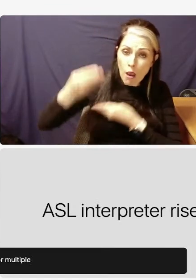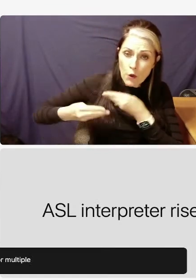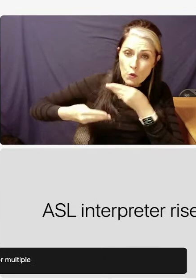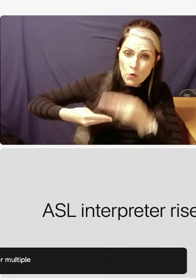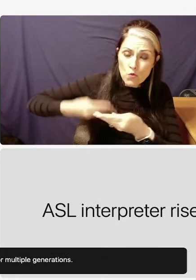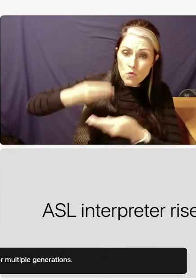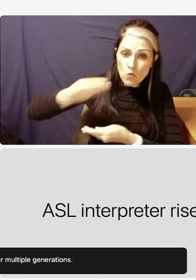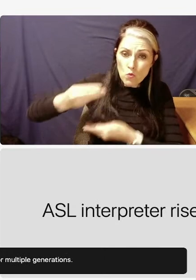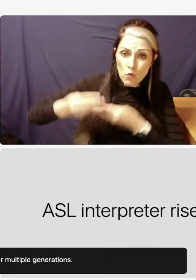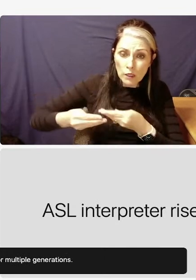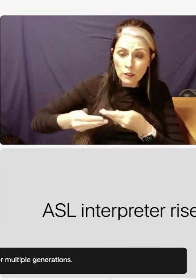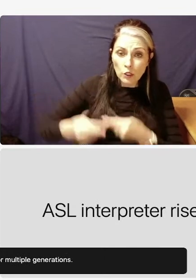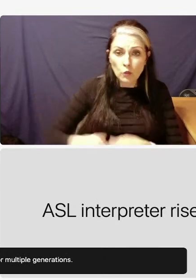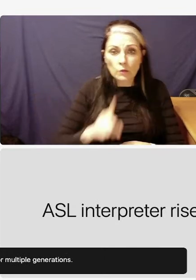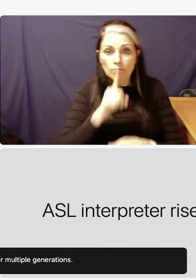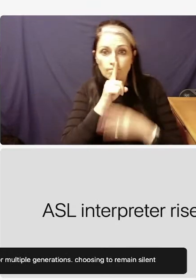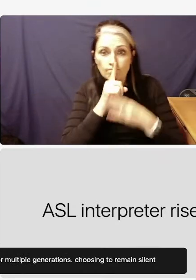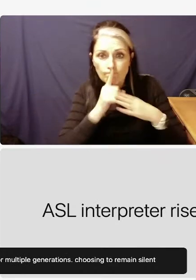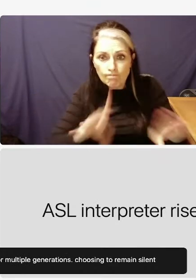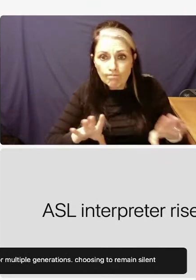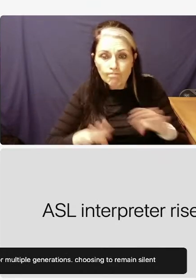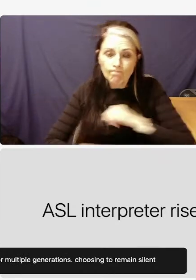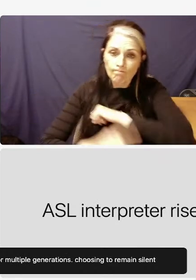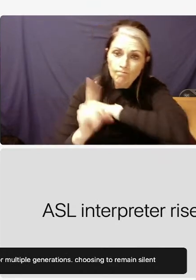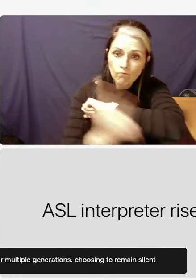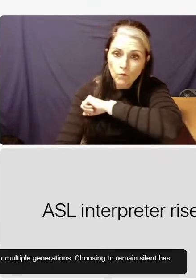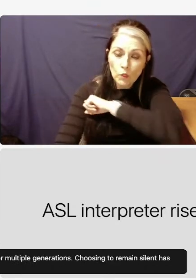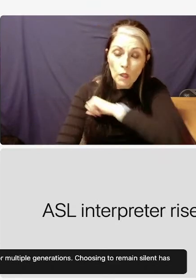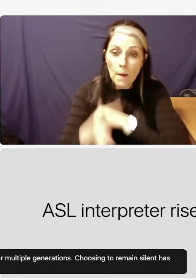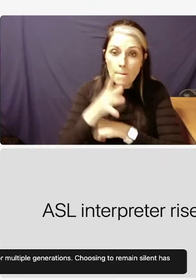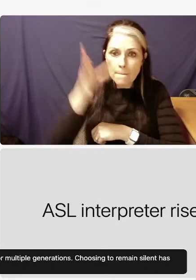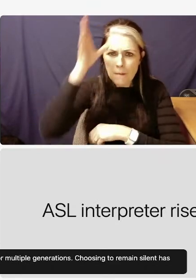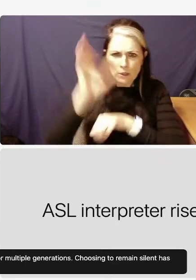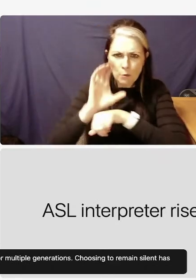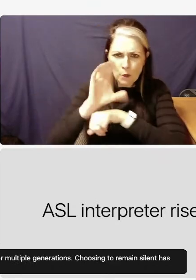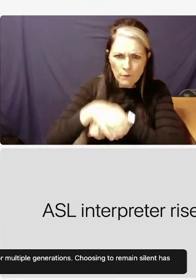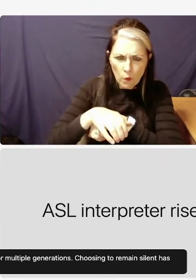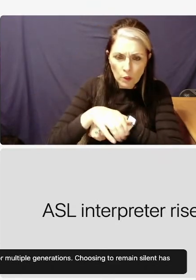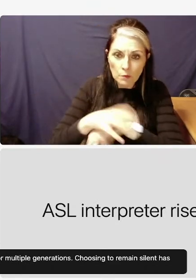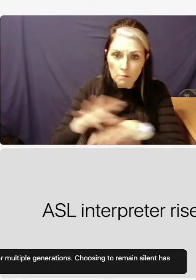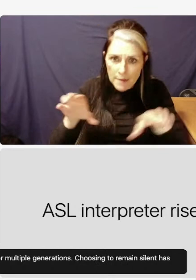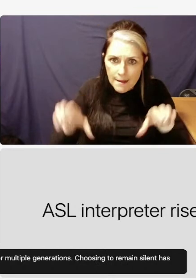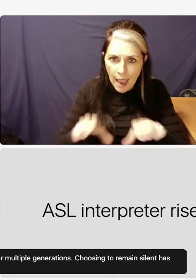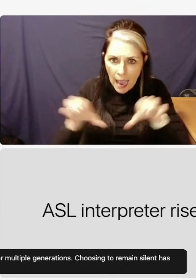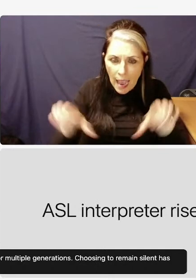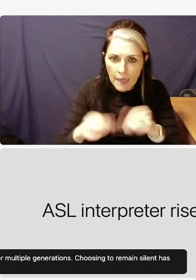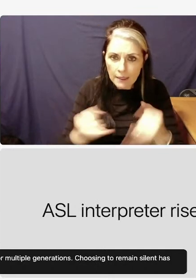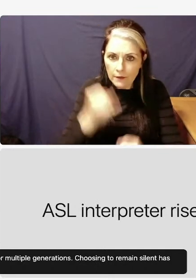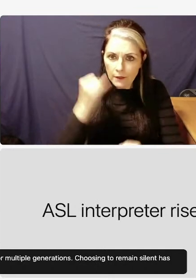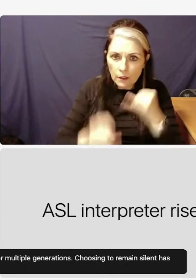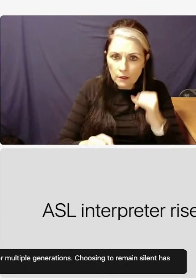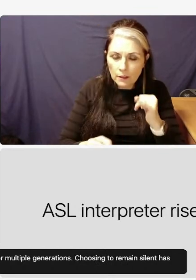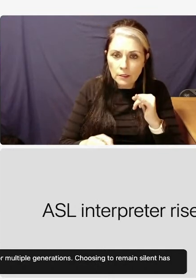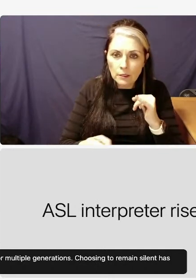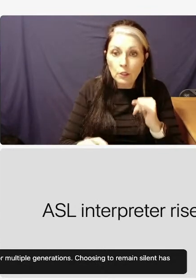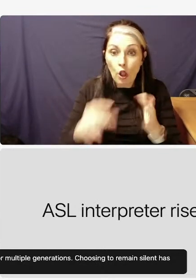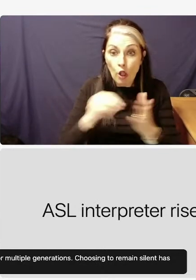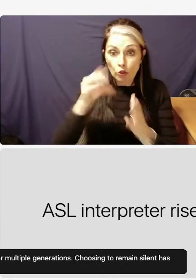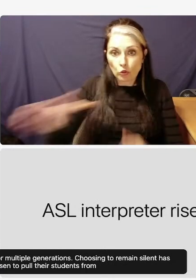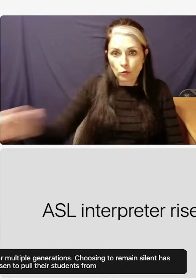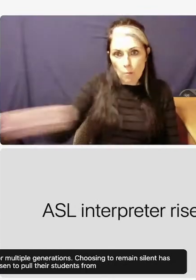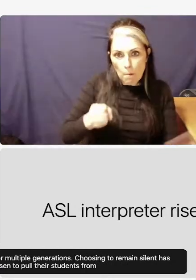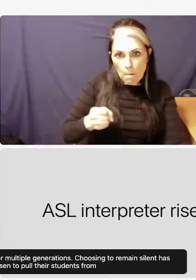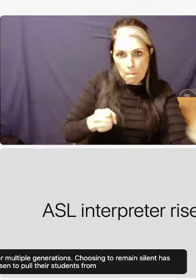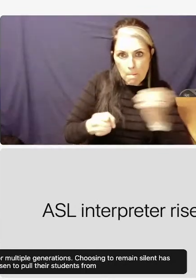choosing to remain silent has consequences parents are being forced to be proactive and ultimately have chosen to pull their students from the district